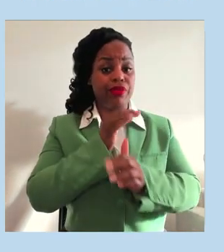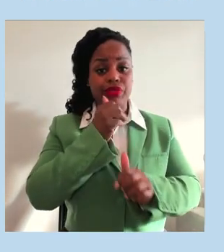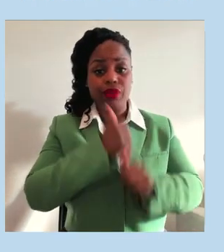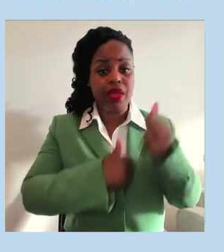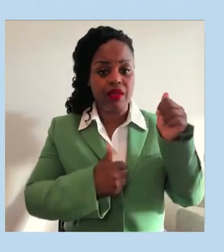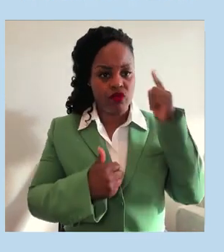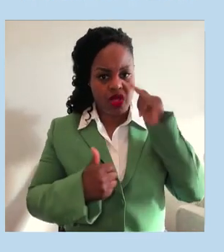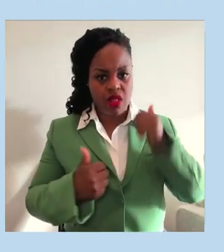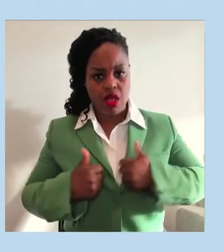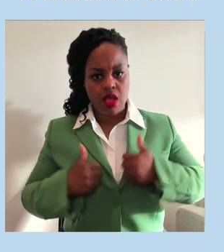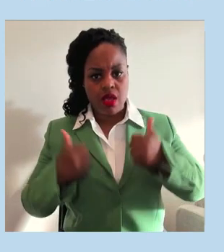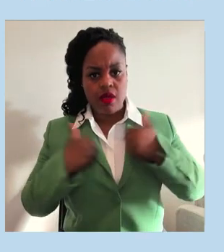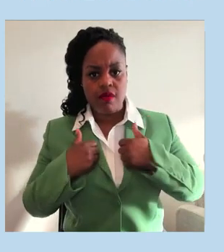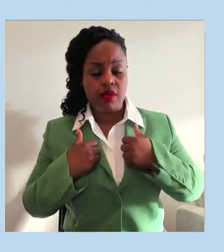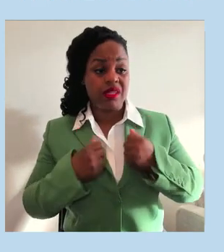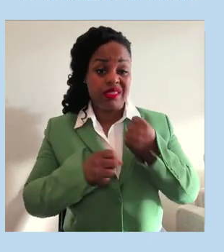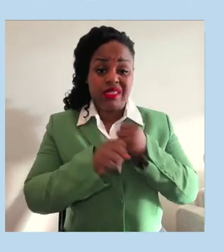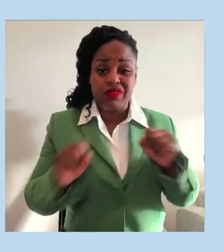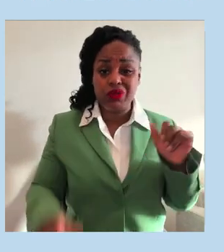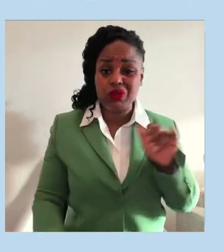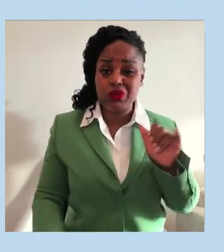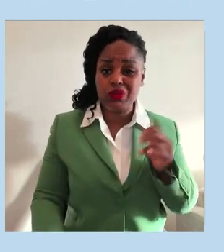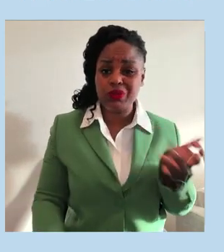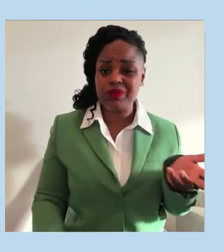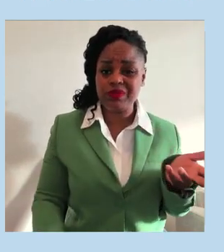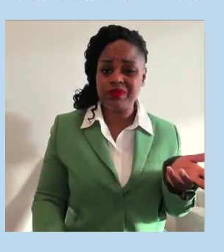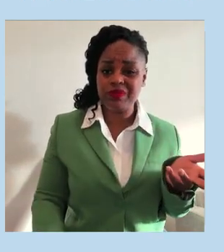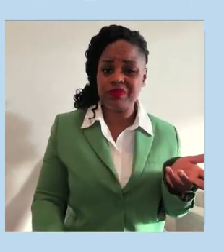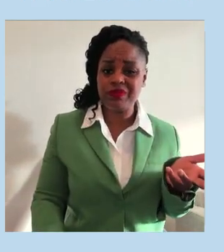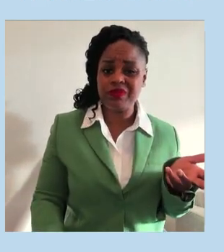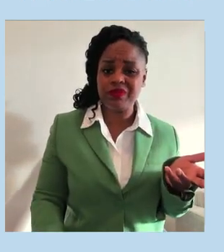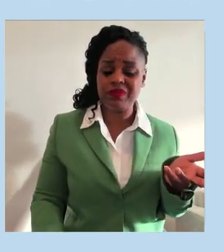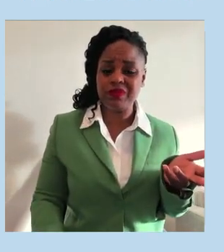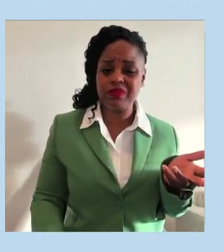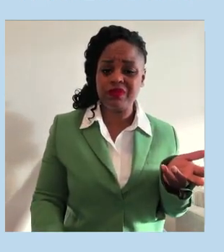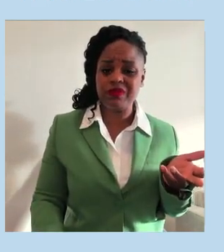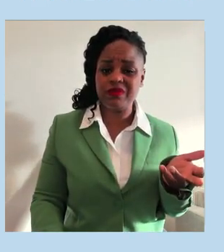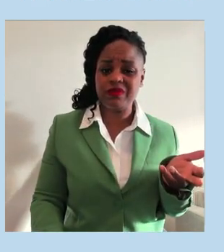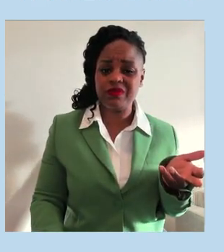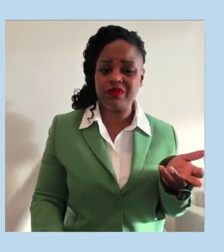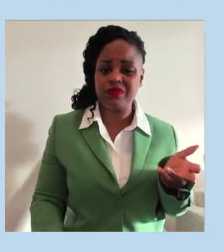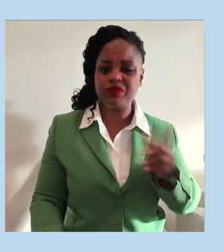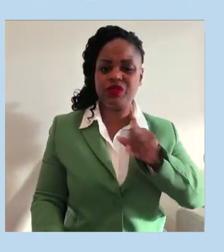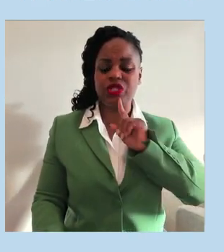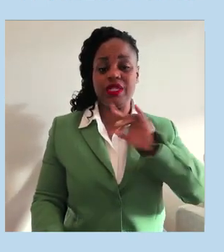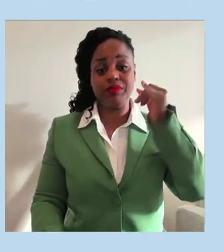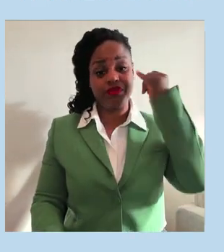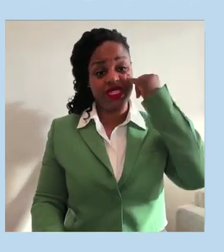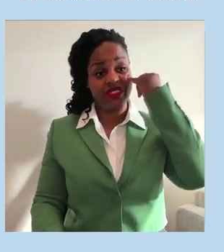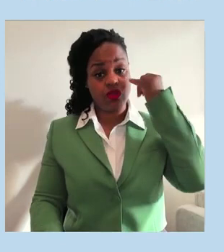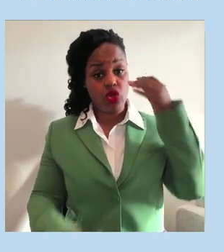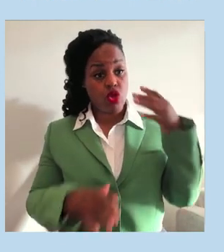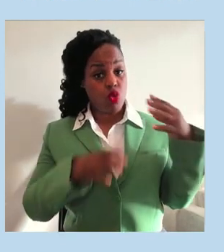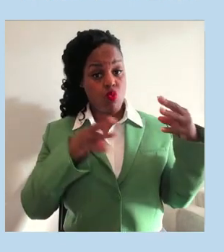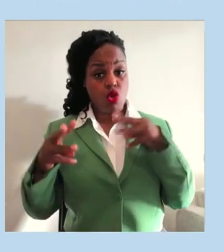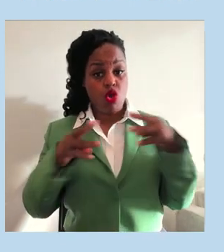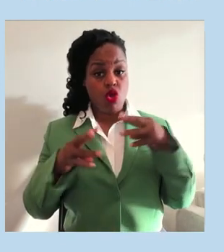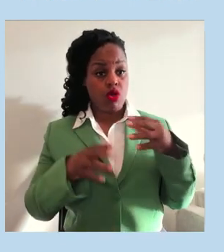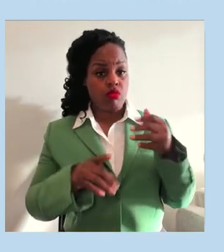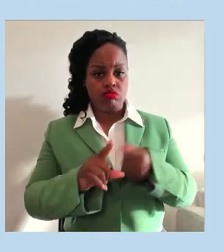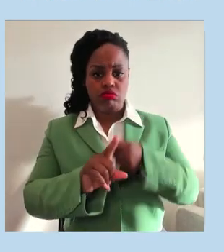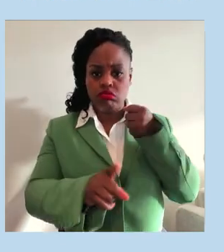When women are at serious risk of losing their life to war crimes and other mass atrocity crimes, they cannot be left